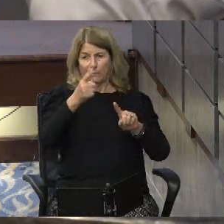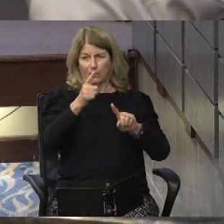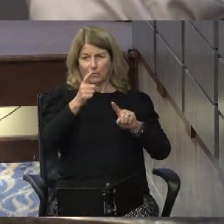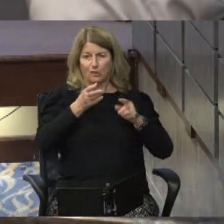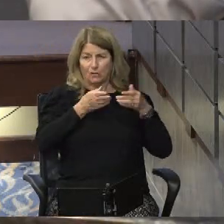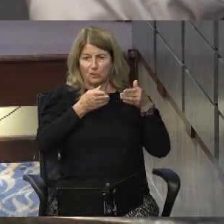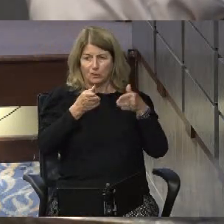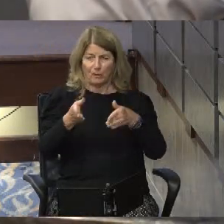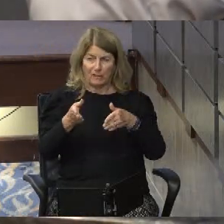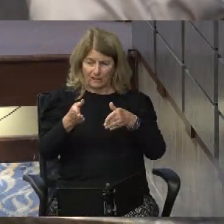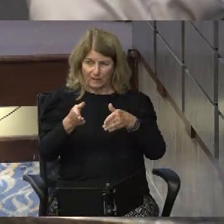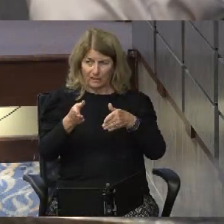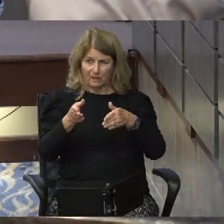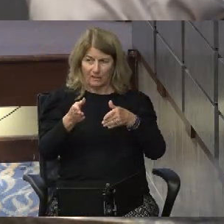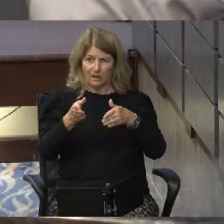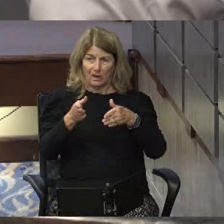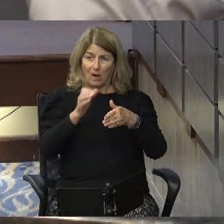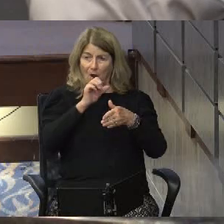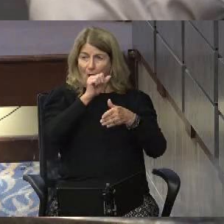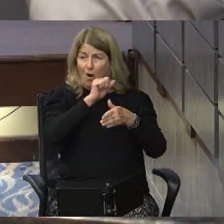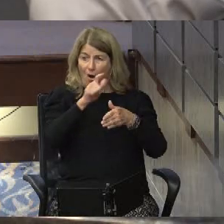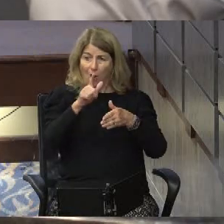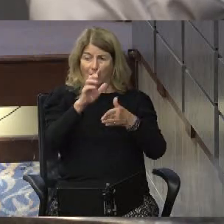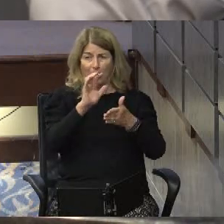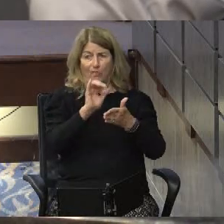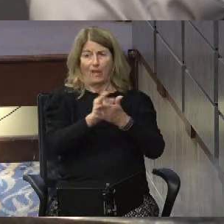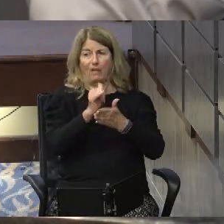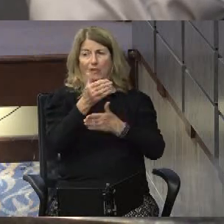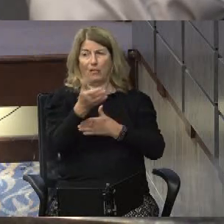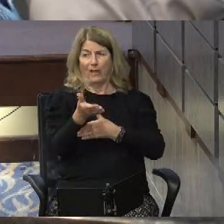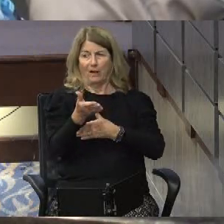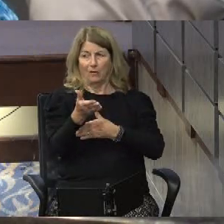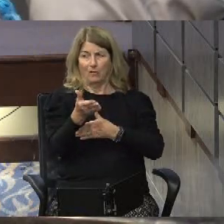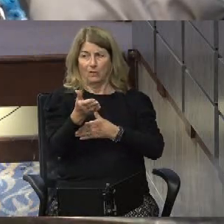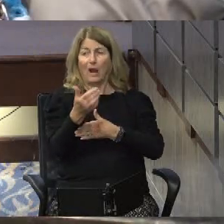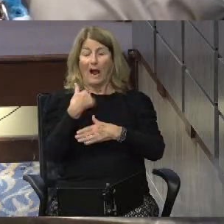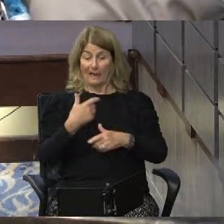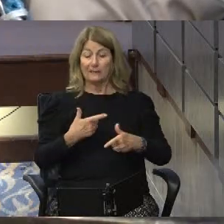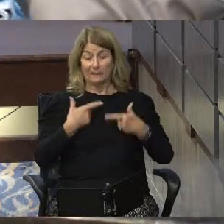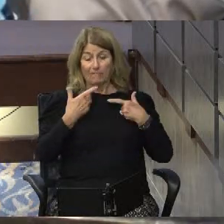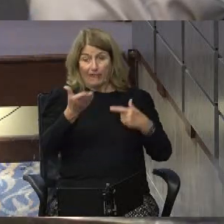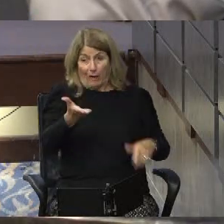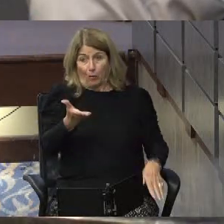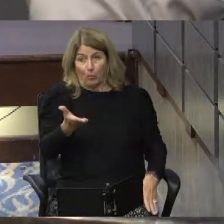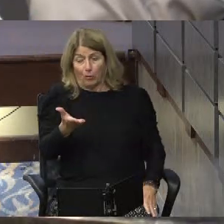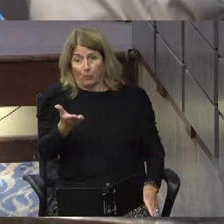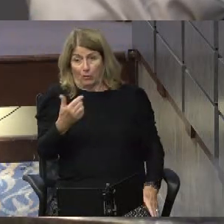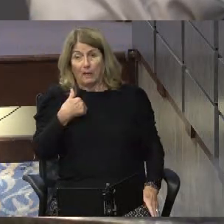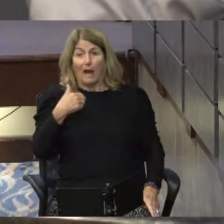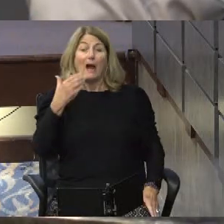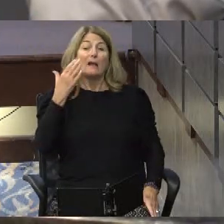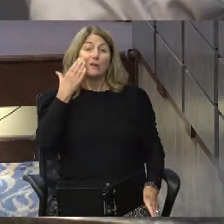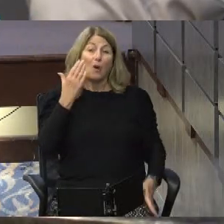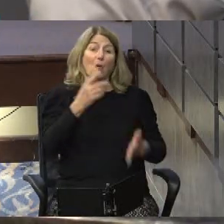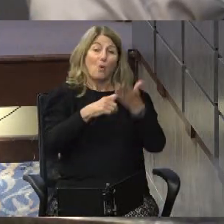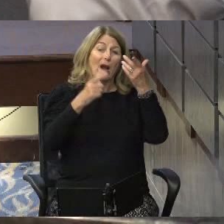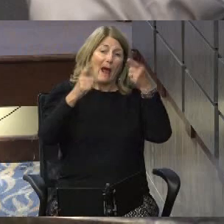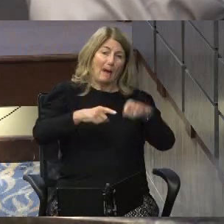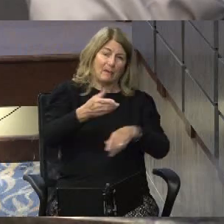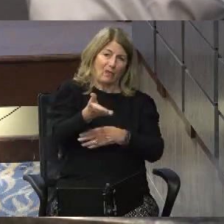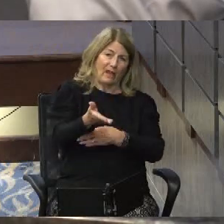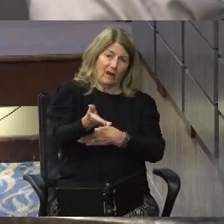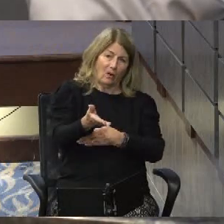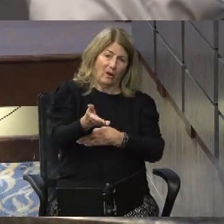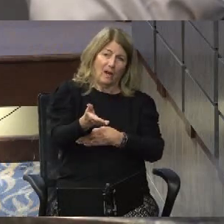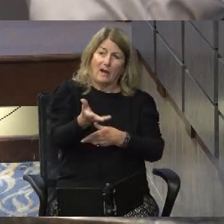this here, everything you got here, I lived there. Yes, I ma'am. know what went on there. And